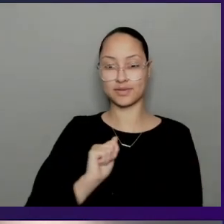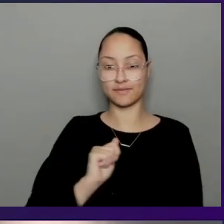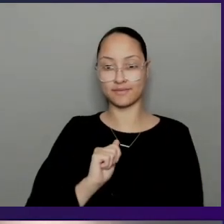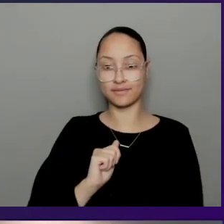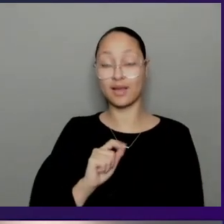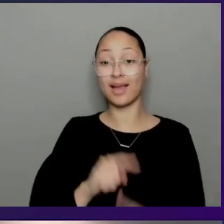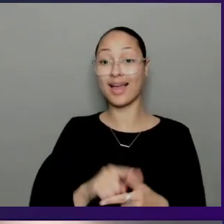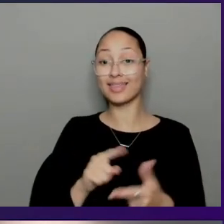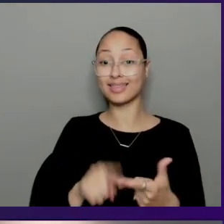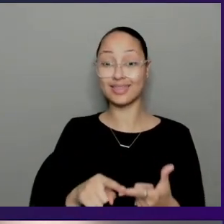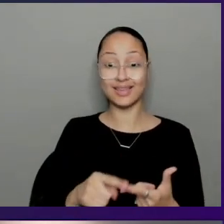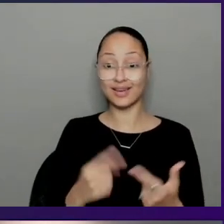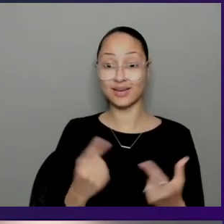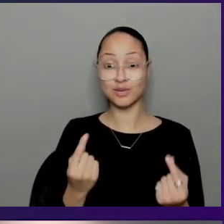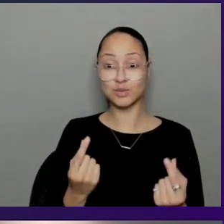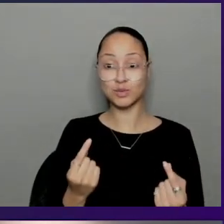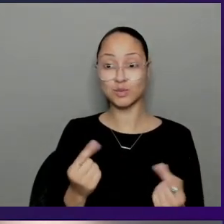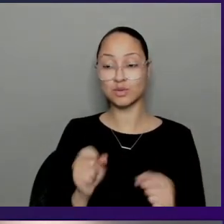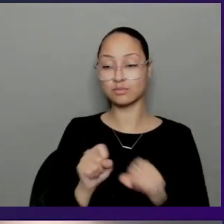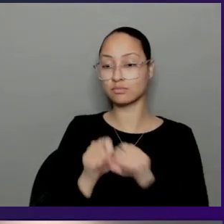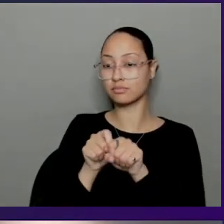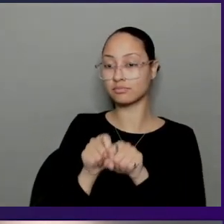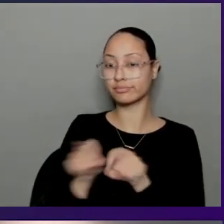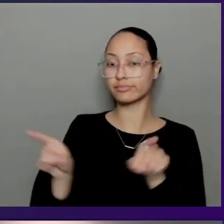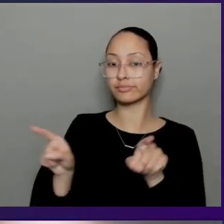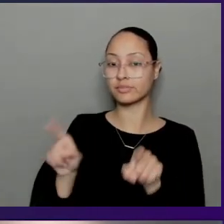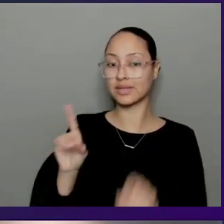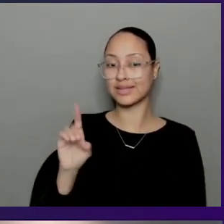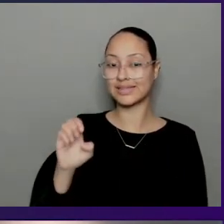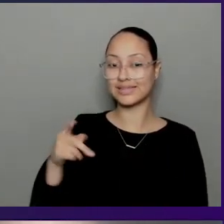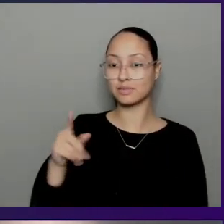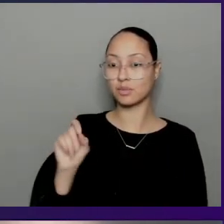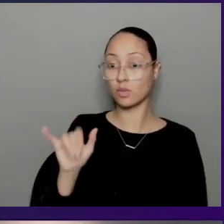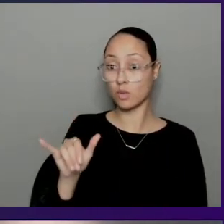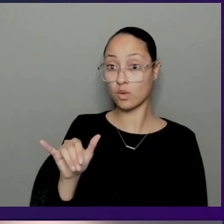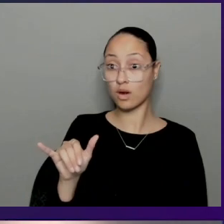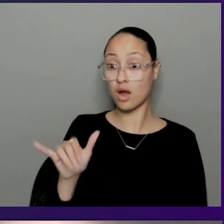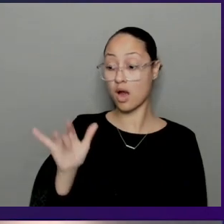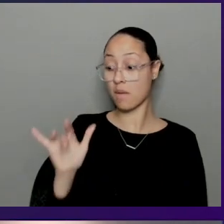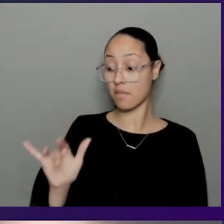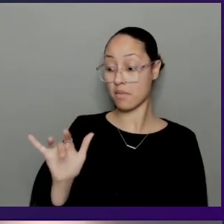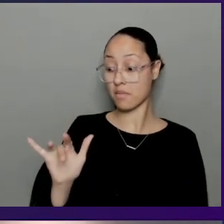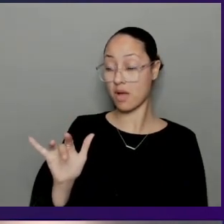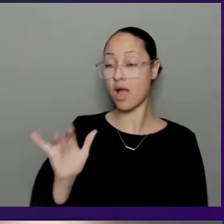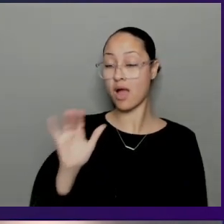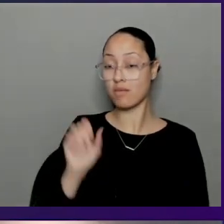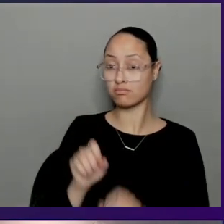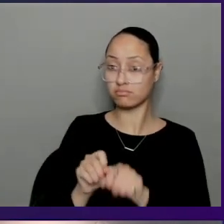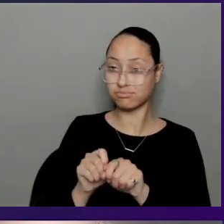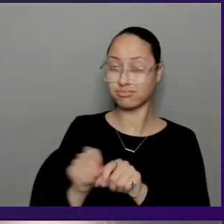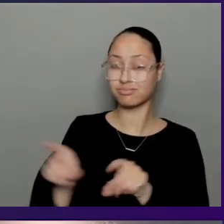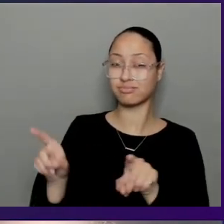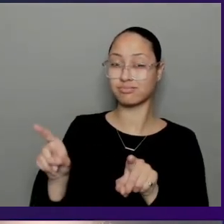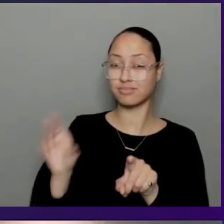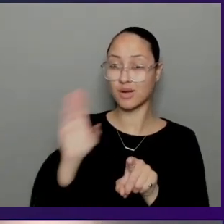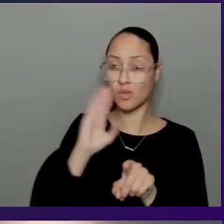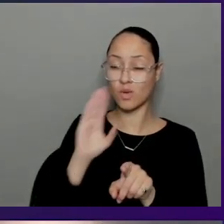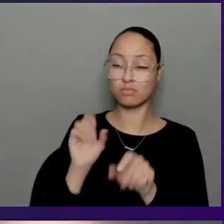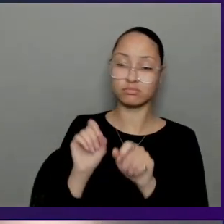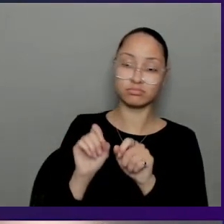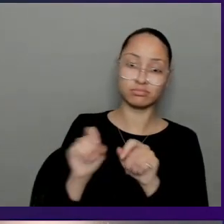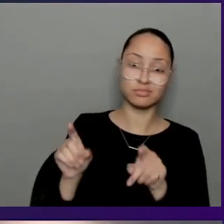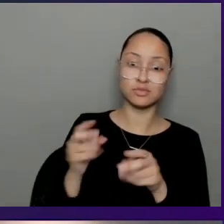what we can do, we can hit deploy. And when we hit deploy, Amplify will start deploying authentication